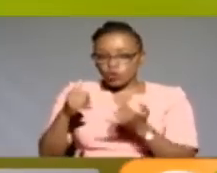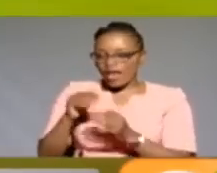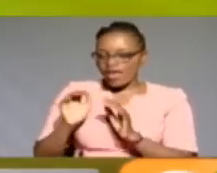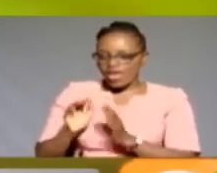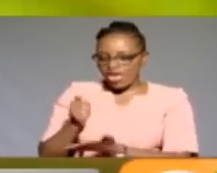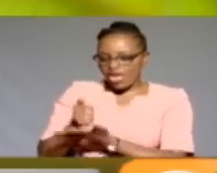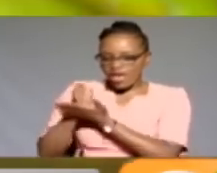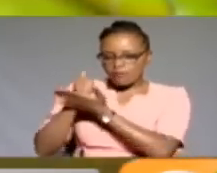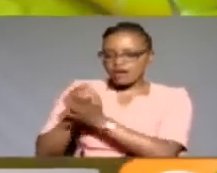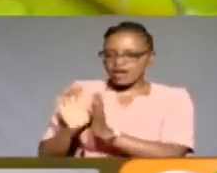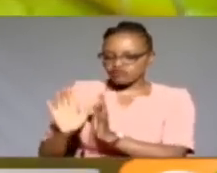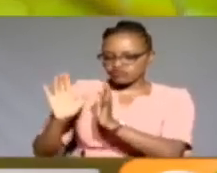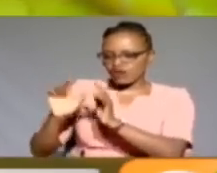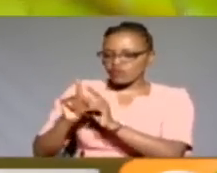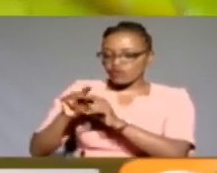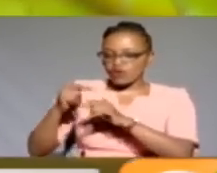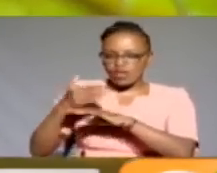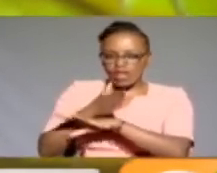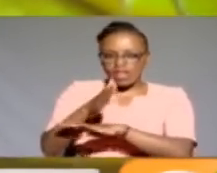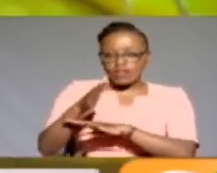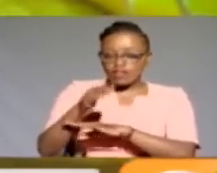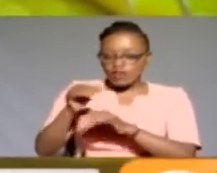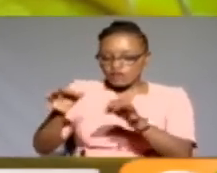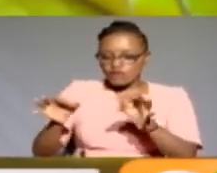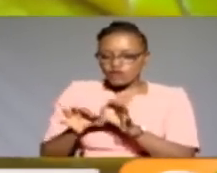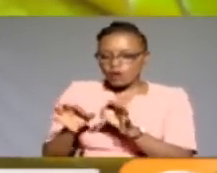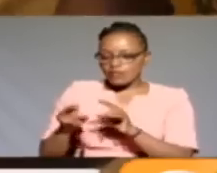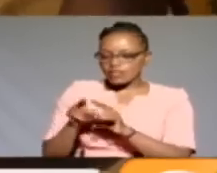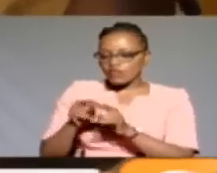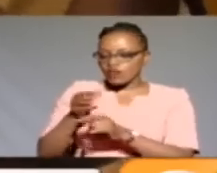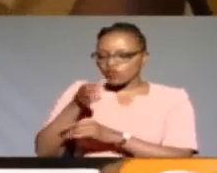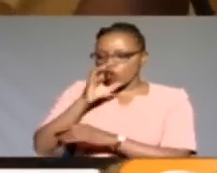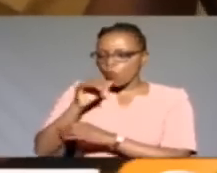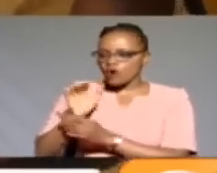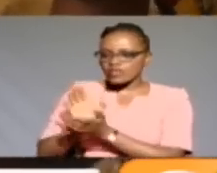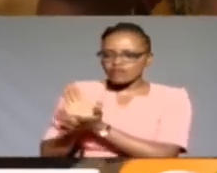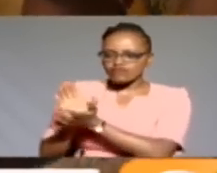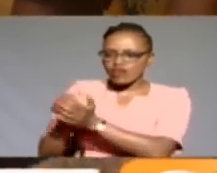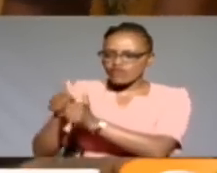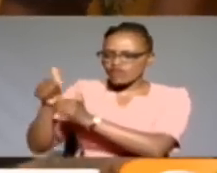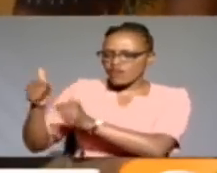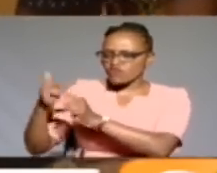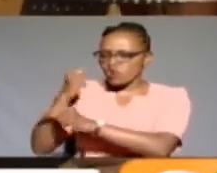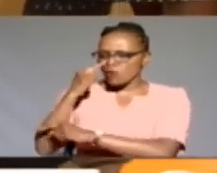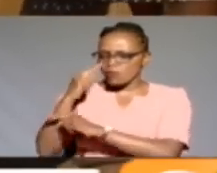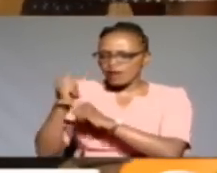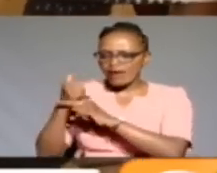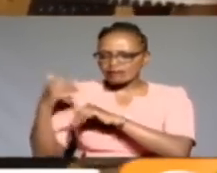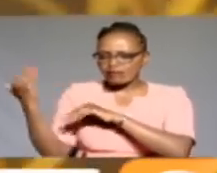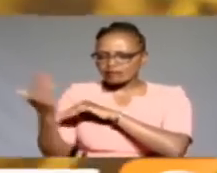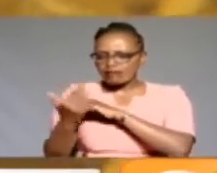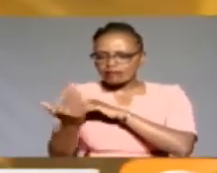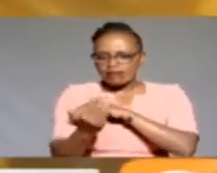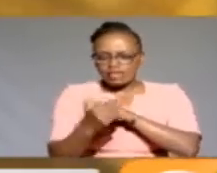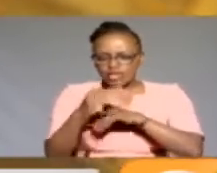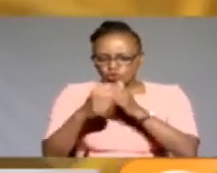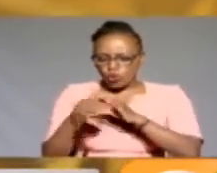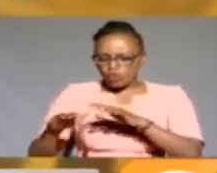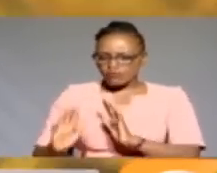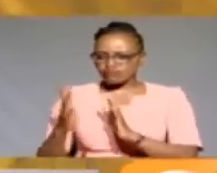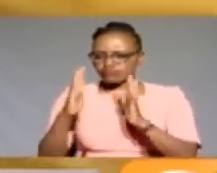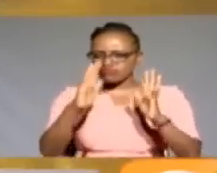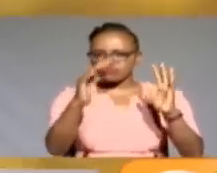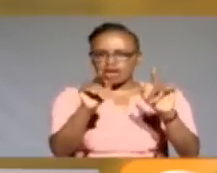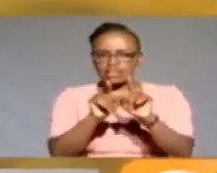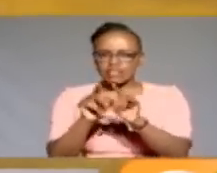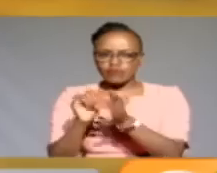snakes at bay. Families in snake-prone areas need to keep water away from homes and clear bushes around their homes to discourage